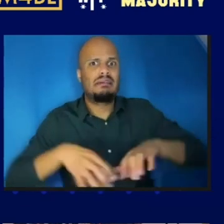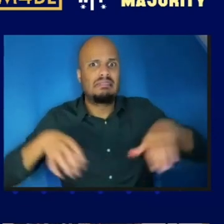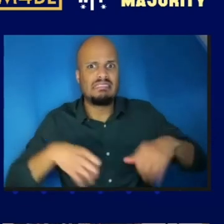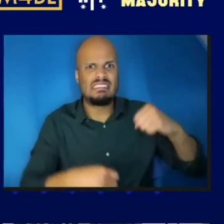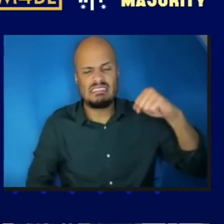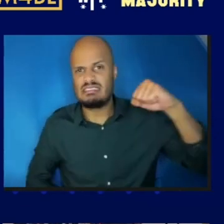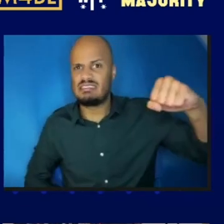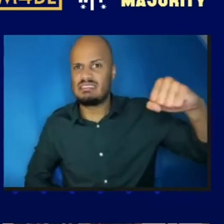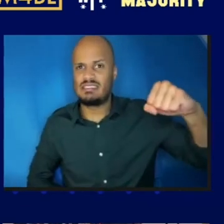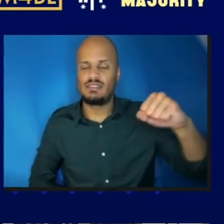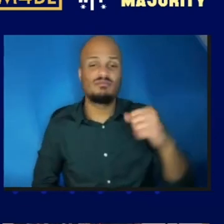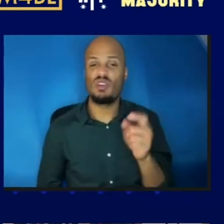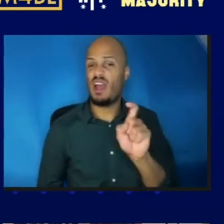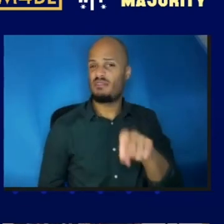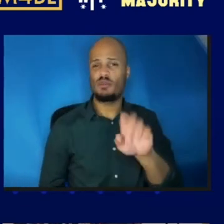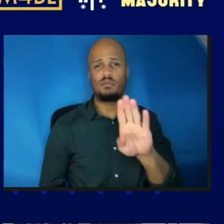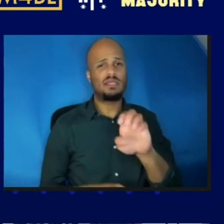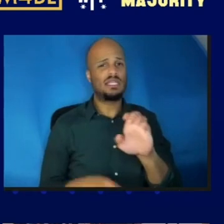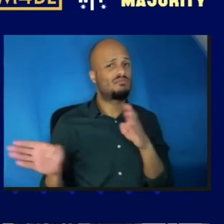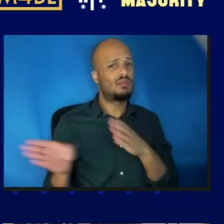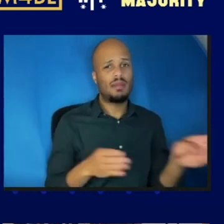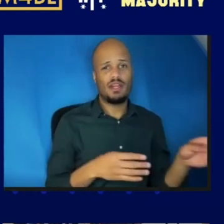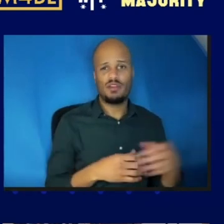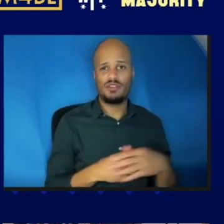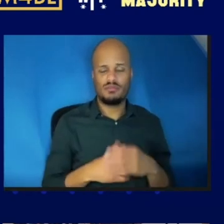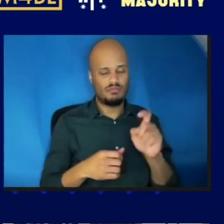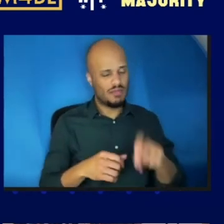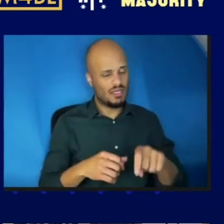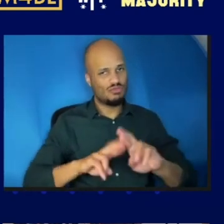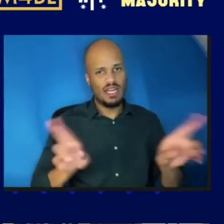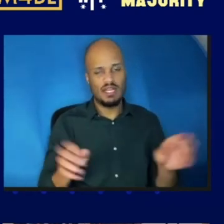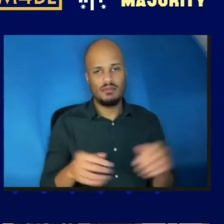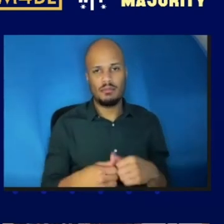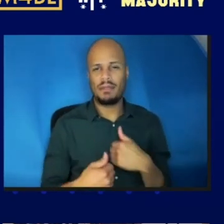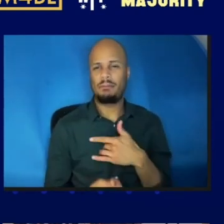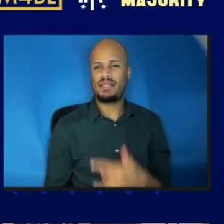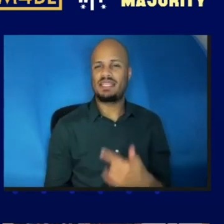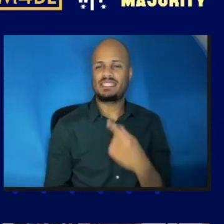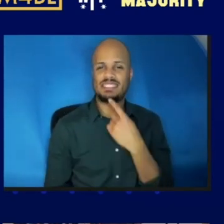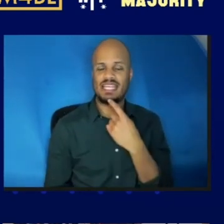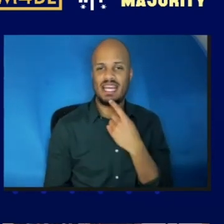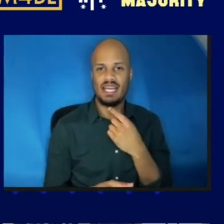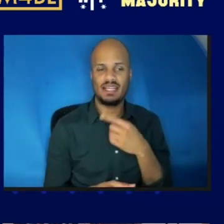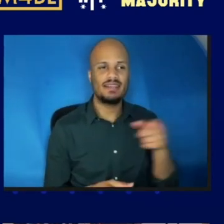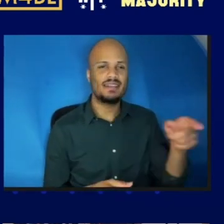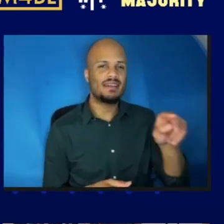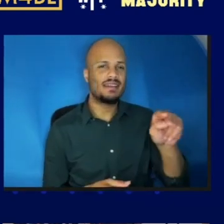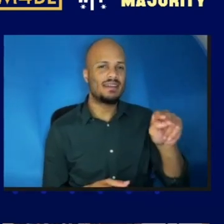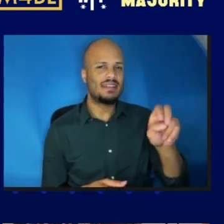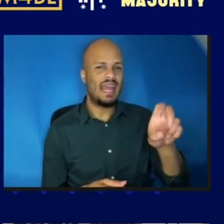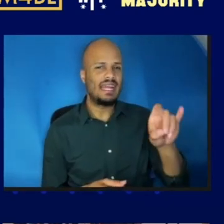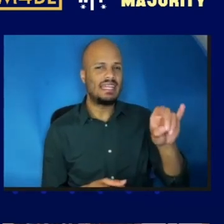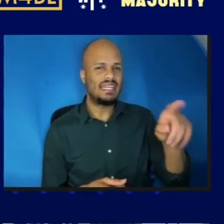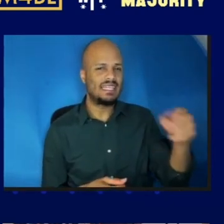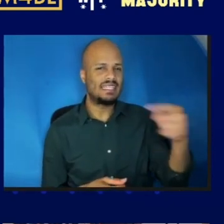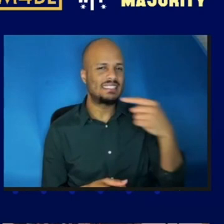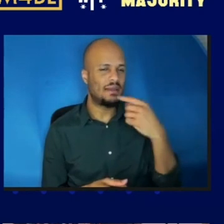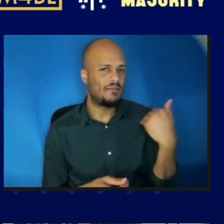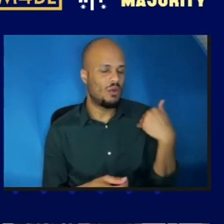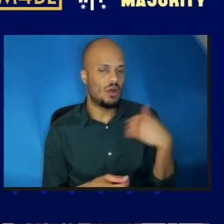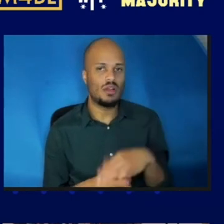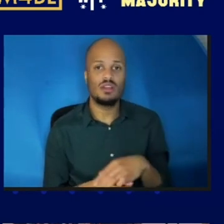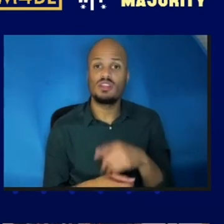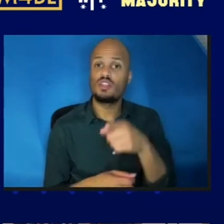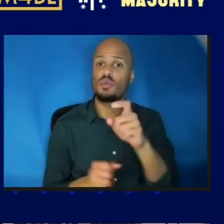prepared. You know, something that I often say, and Navy kind of pointed this in her example, is you can just say out